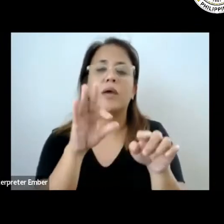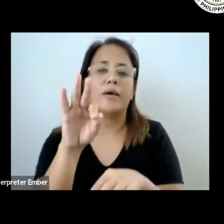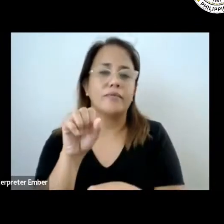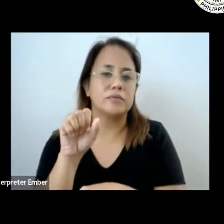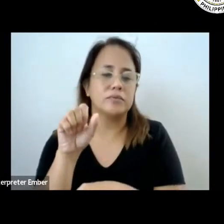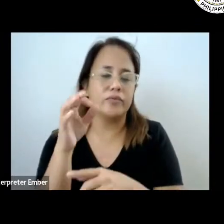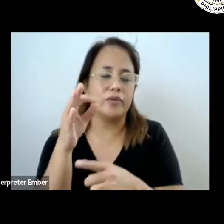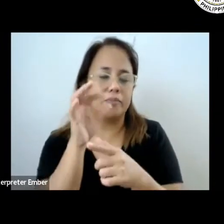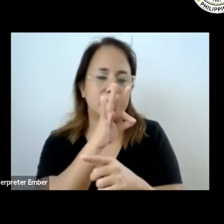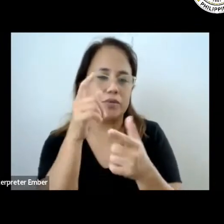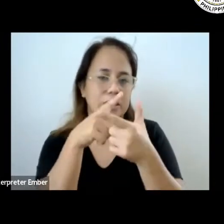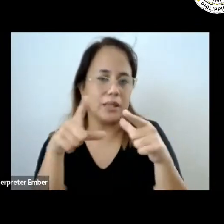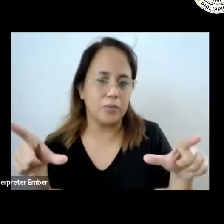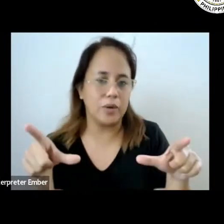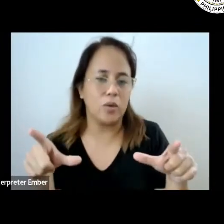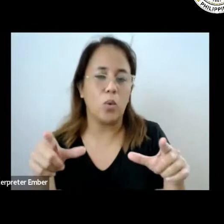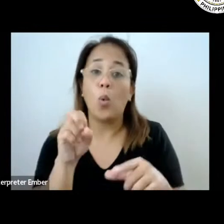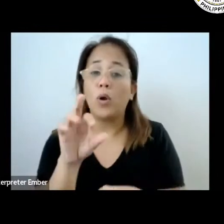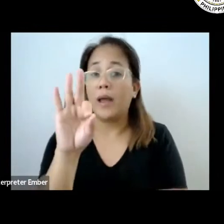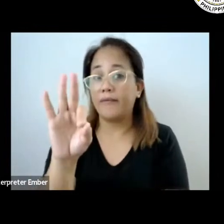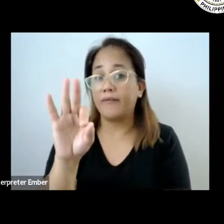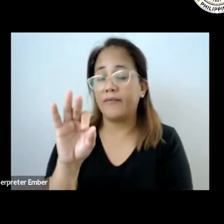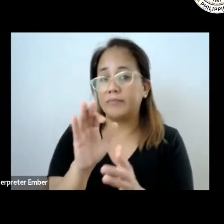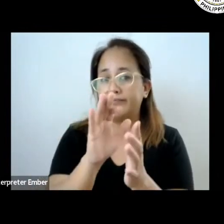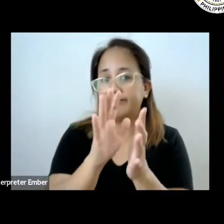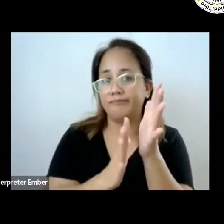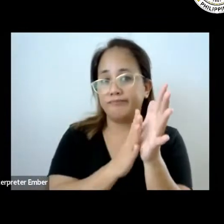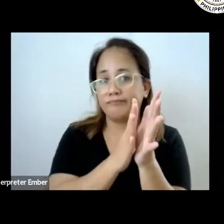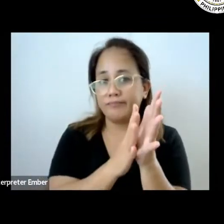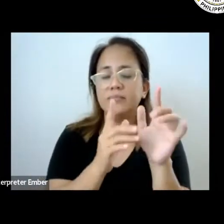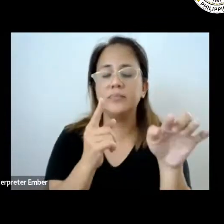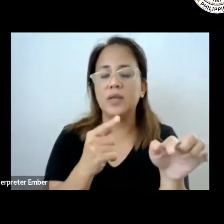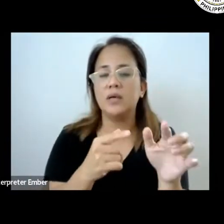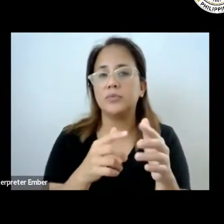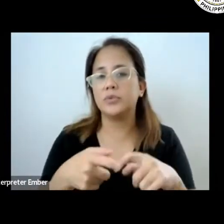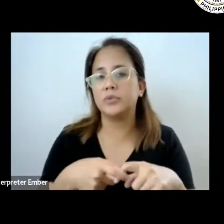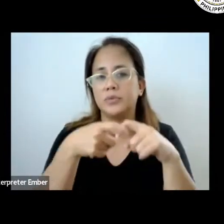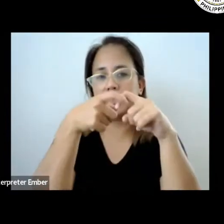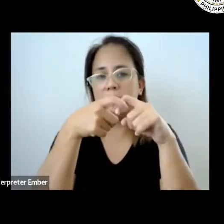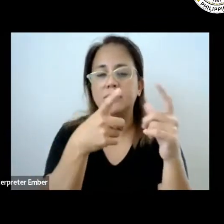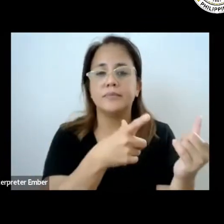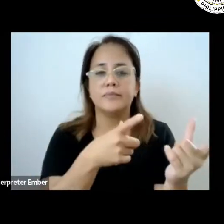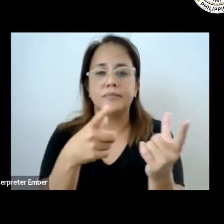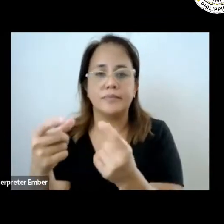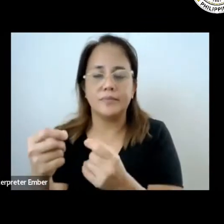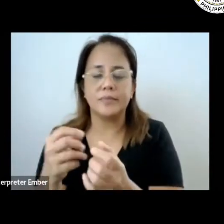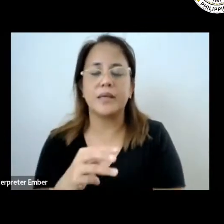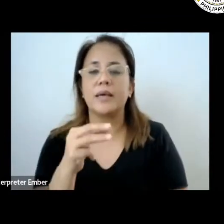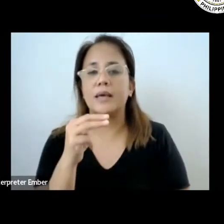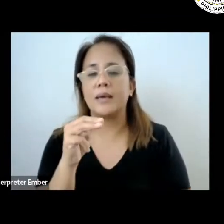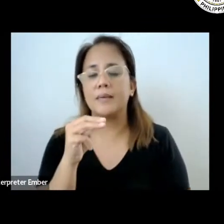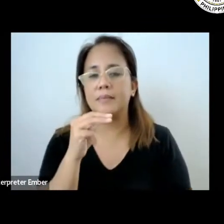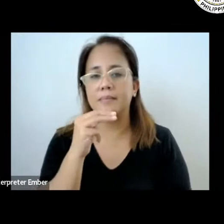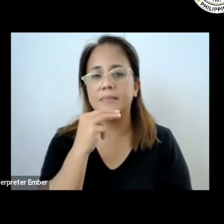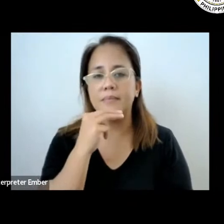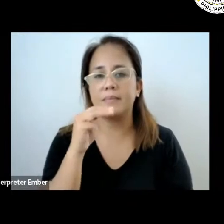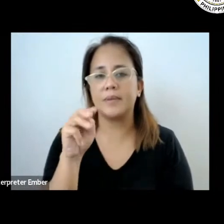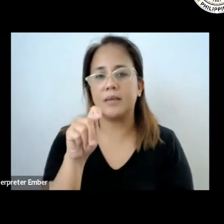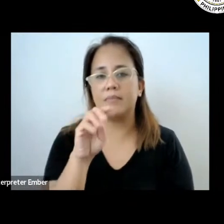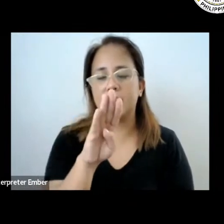Language or FSL from the proposed suspension of the implementation of the MTB-MLE